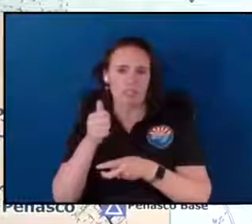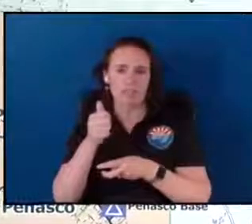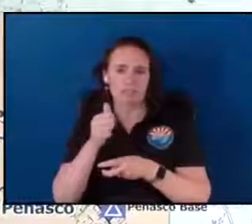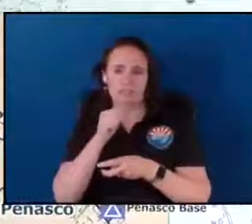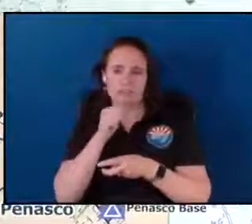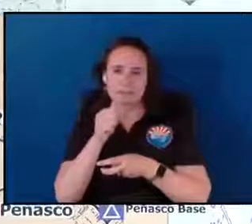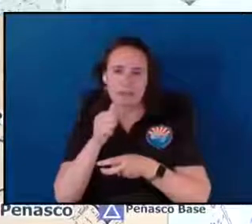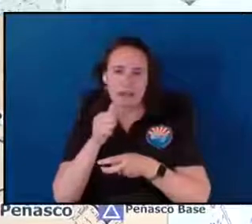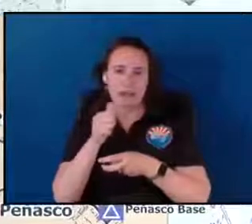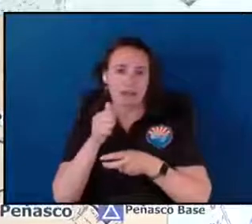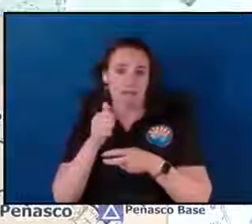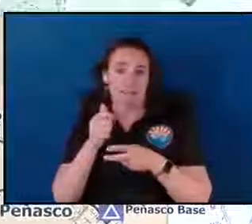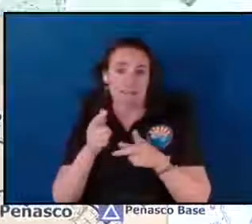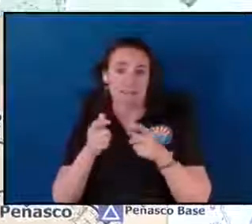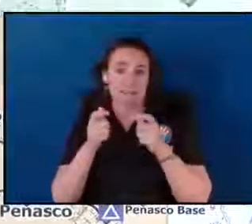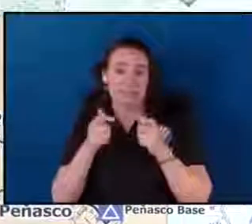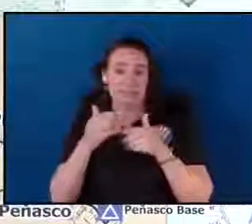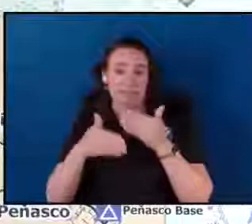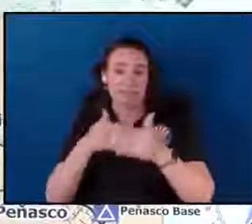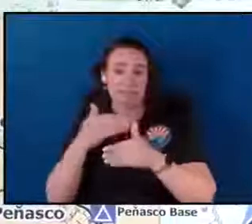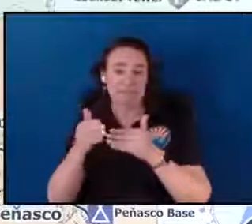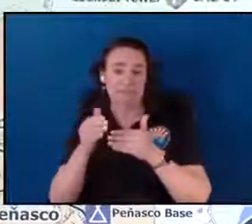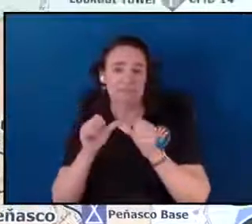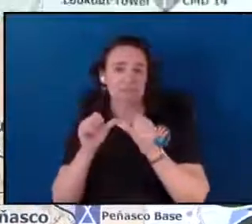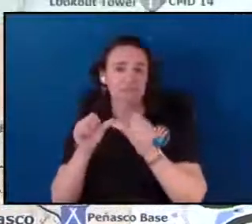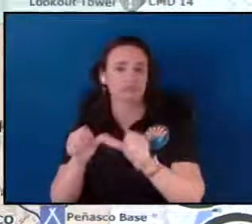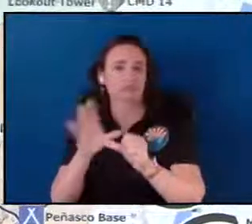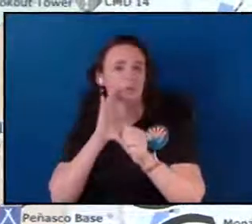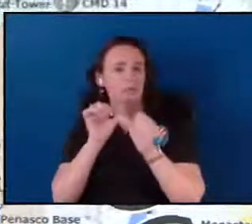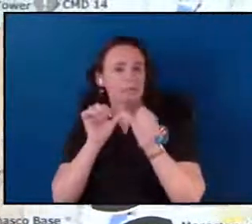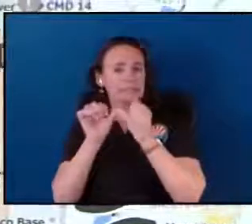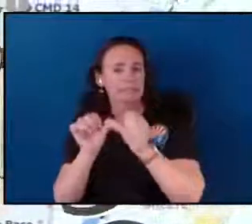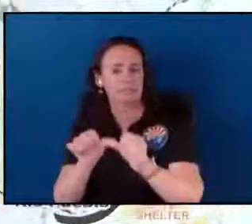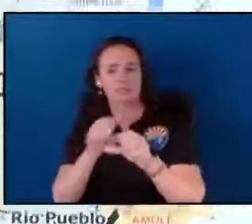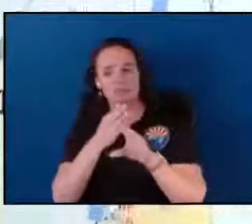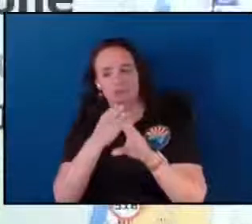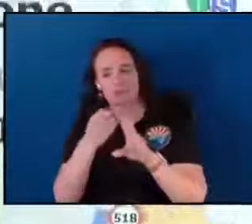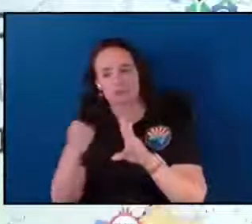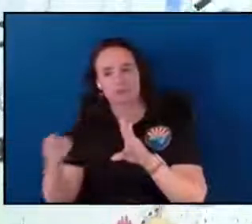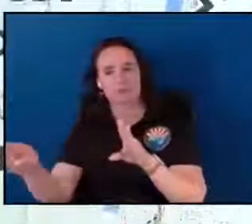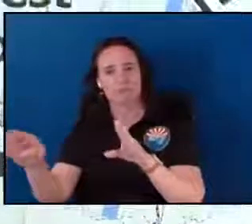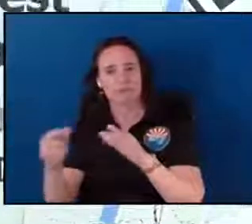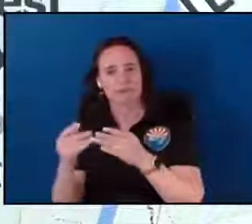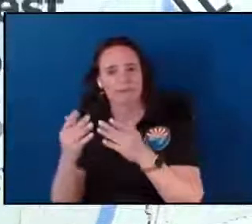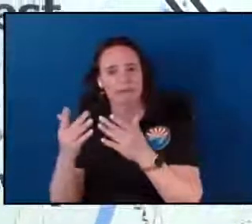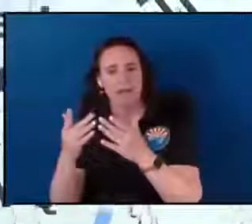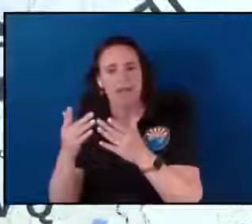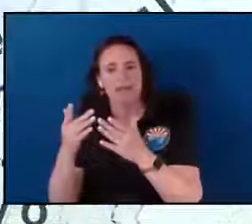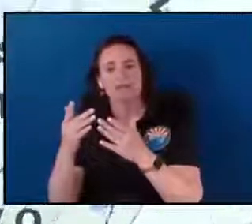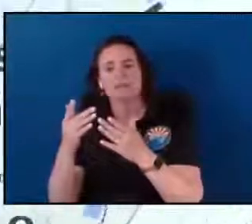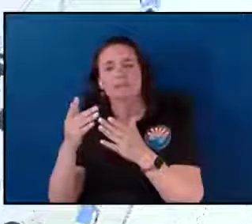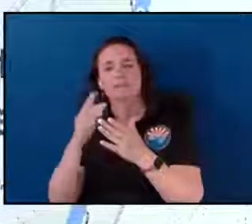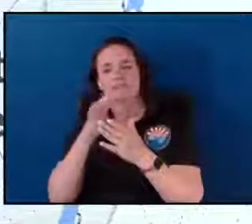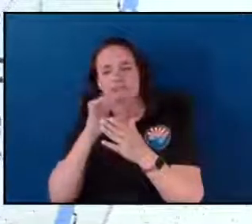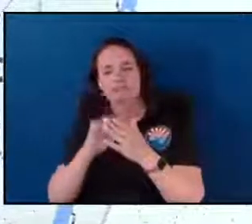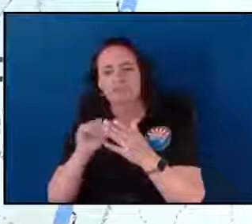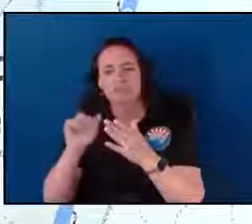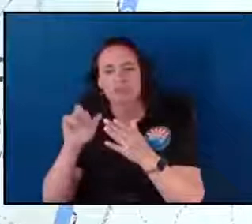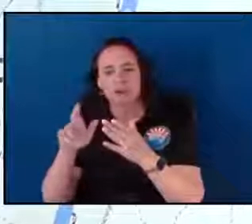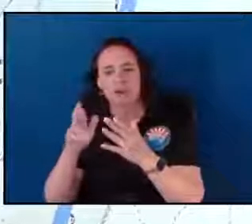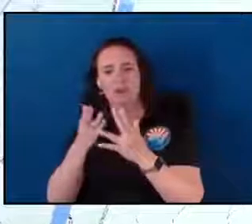progress. But the progress is going to continue all the way across this fire scar through the Sardinas and up to the Luna